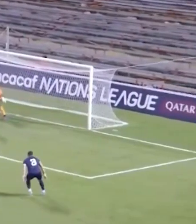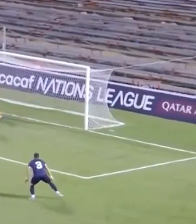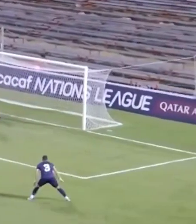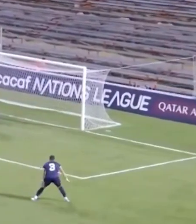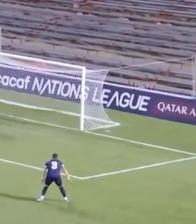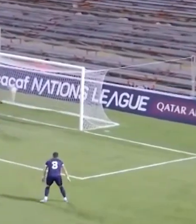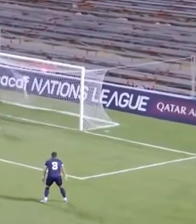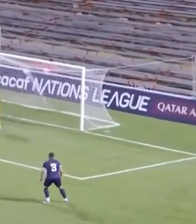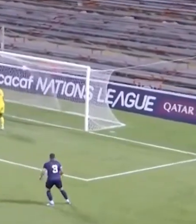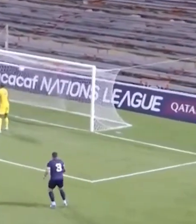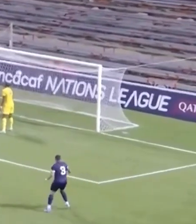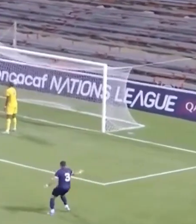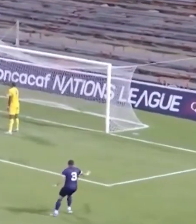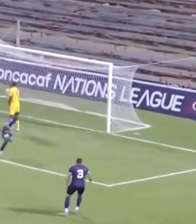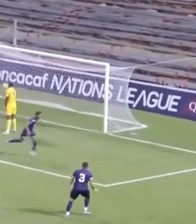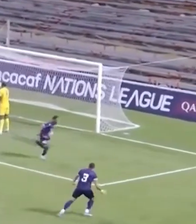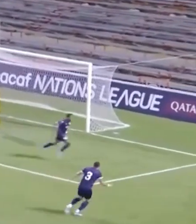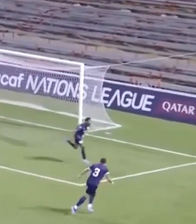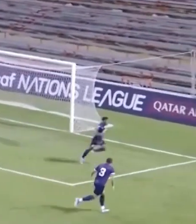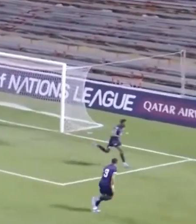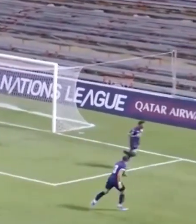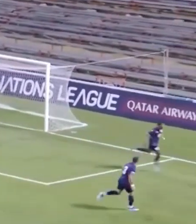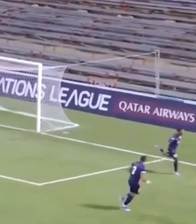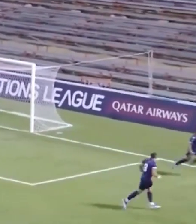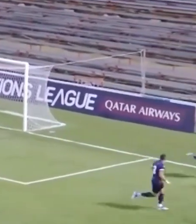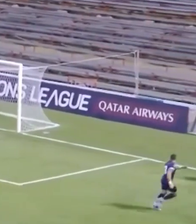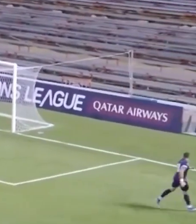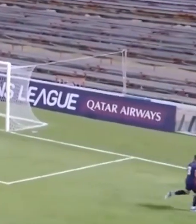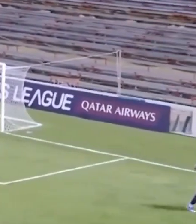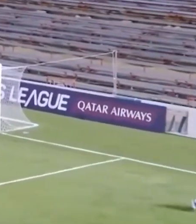well. And it is dangerous. It's in.